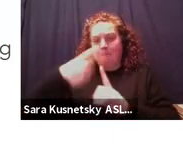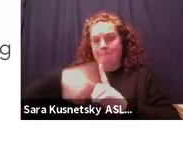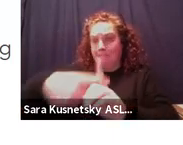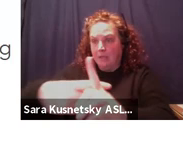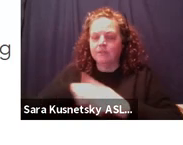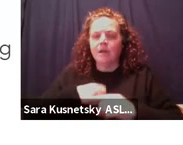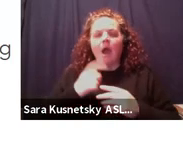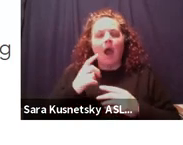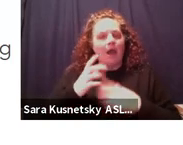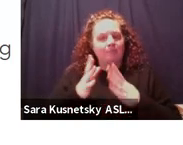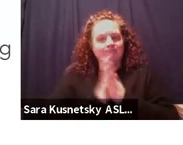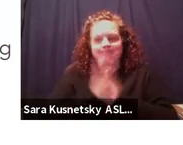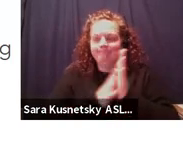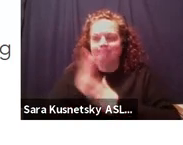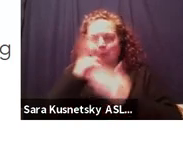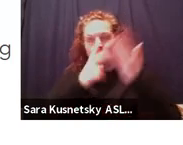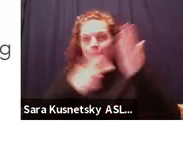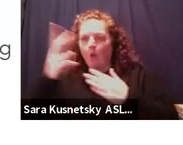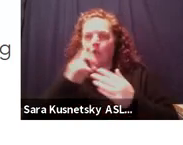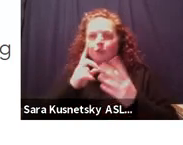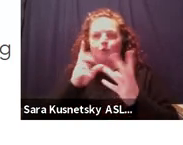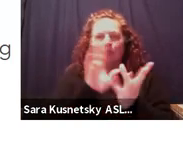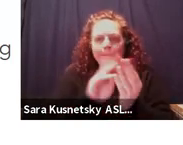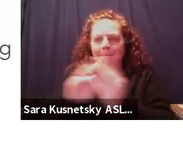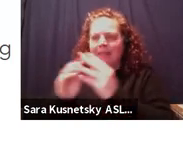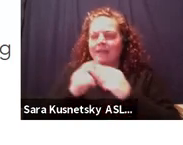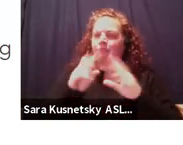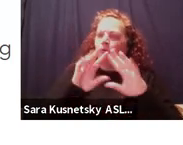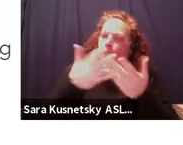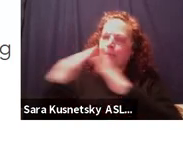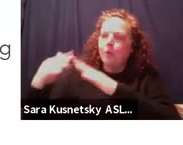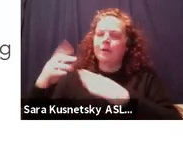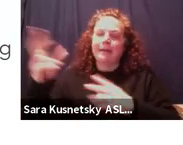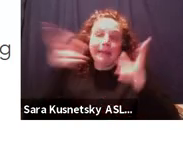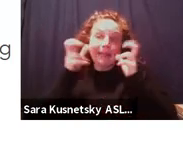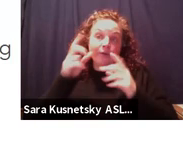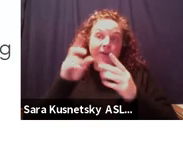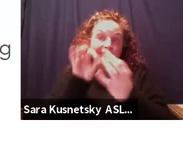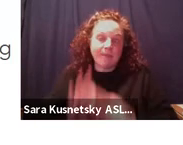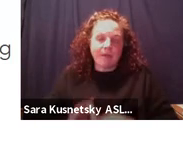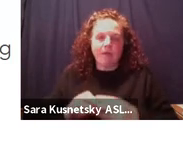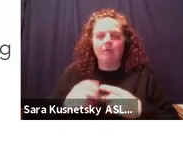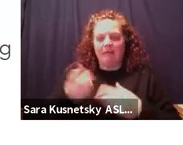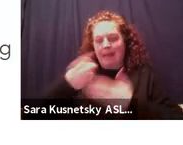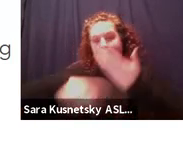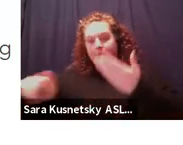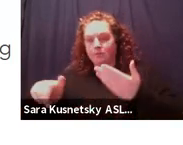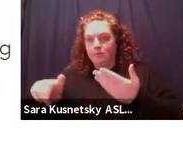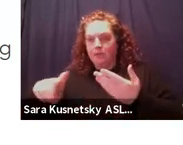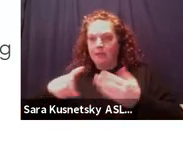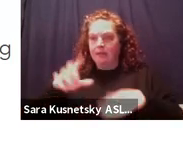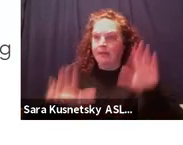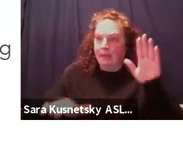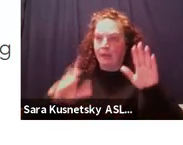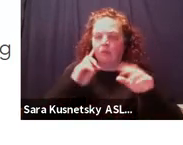with the community, the school committee, and hearing feedback on this proposal. The next school hearing will be next week and focused on school